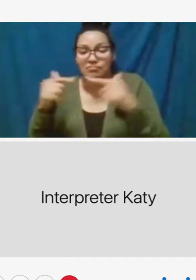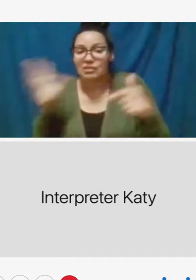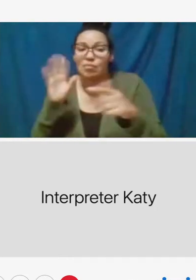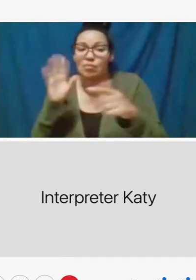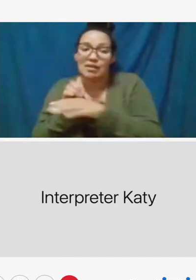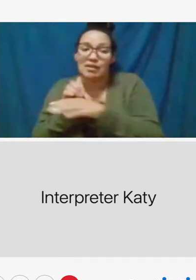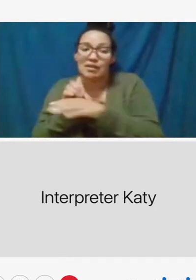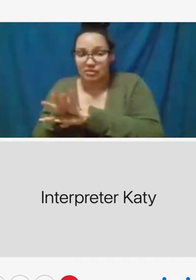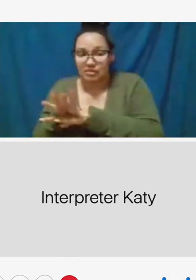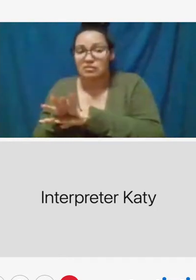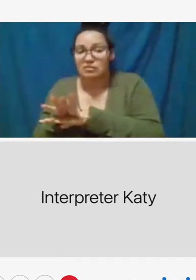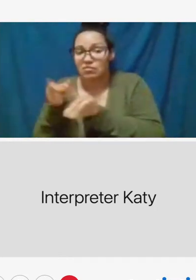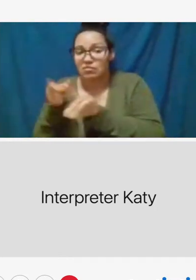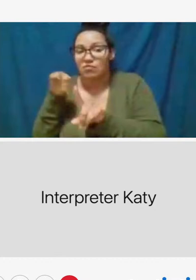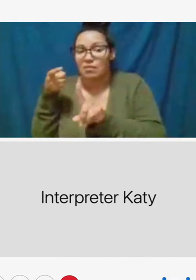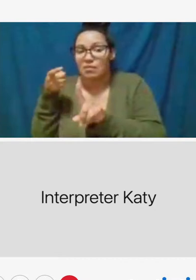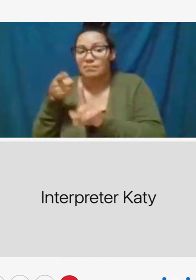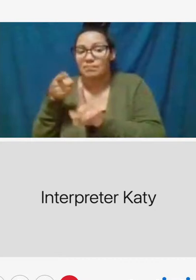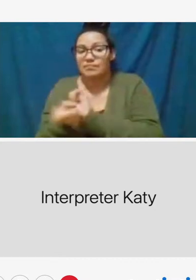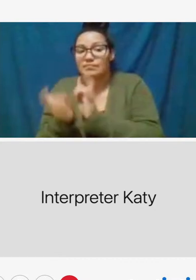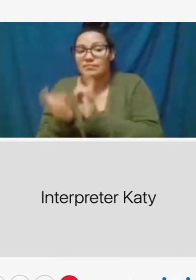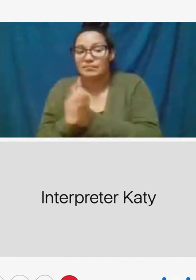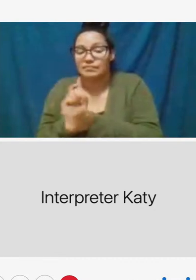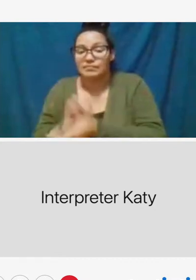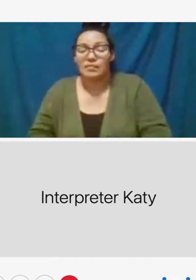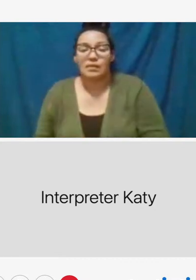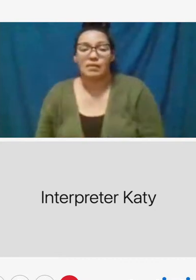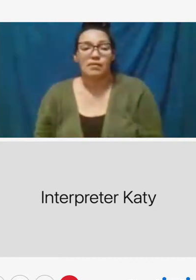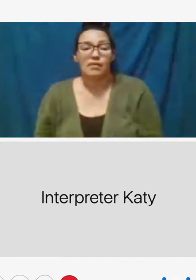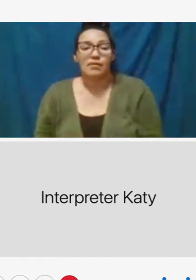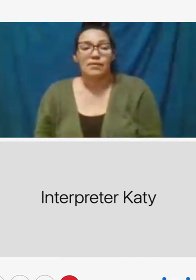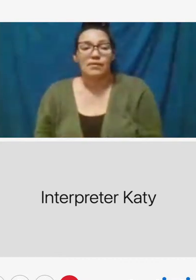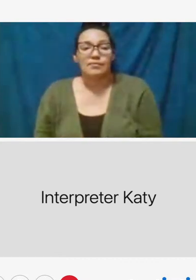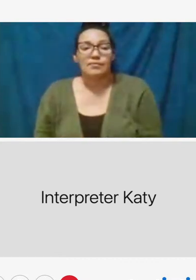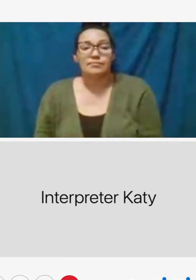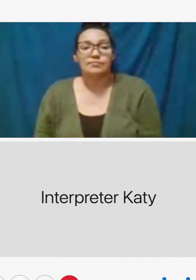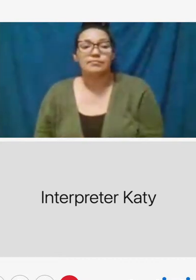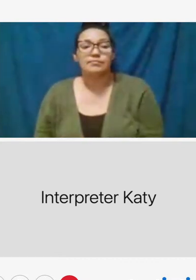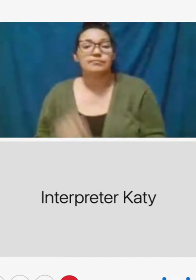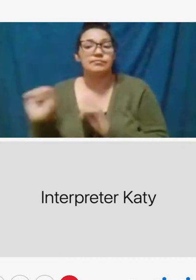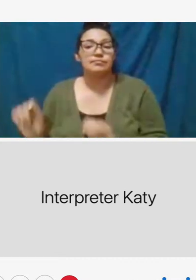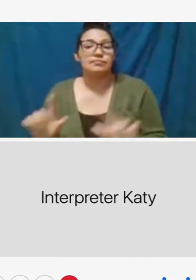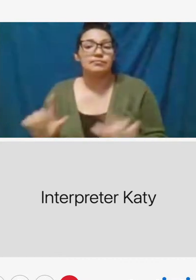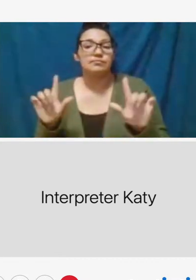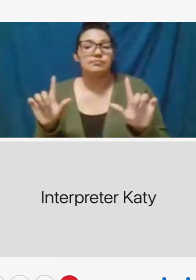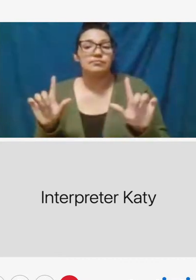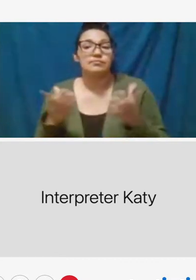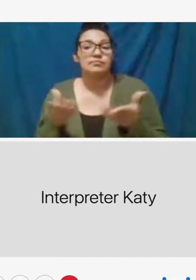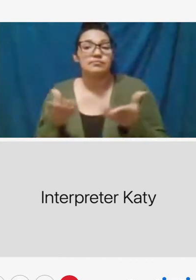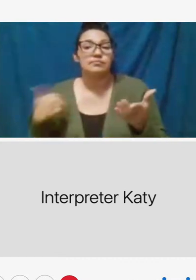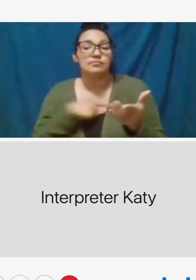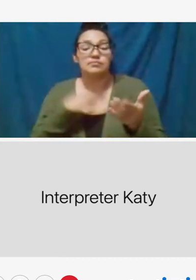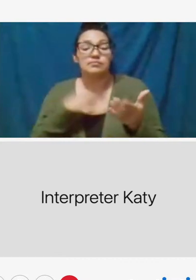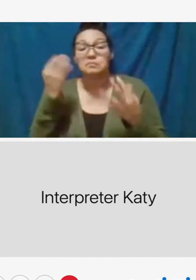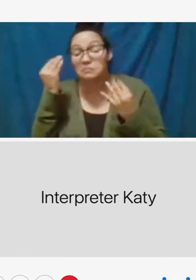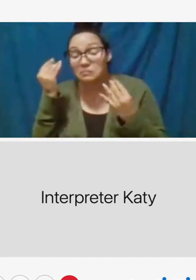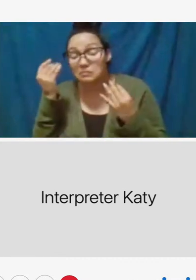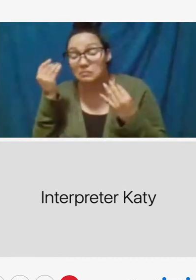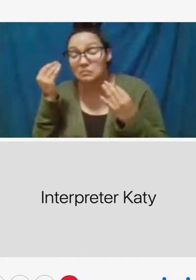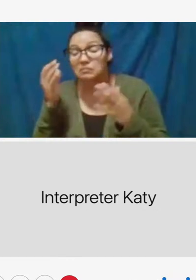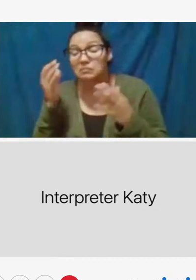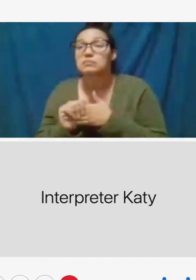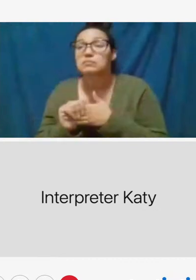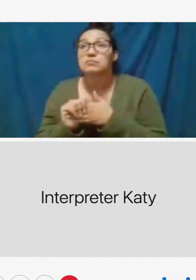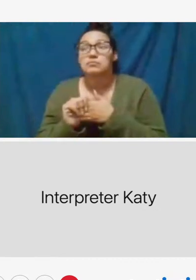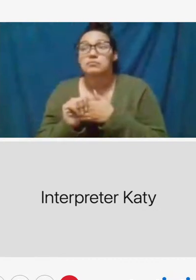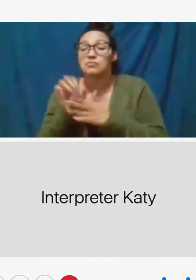slide please uh things that we considered in terms of um the impacts in